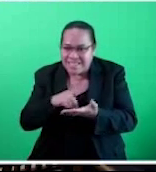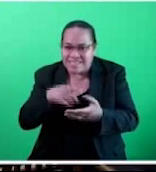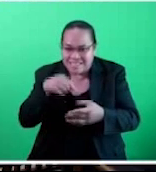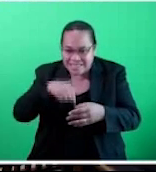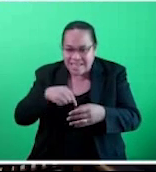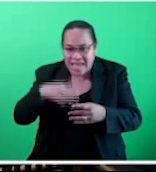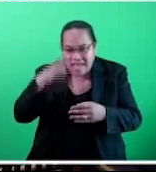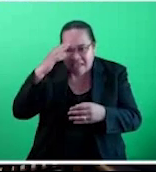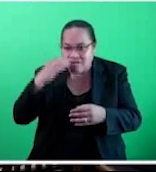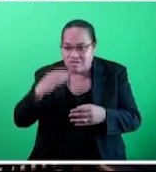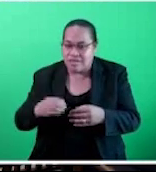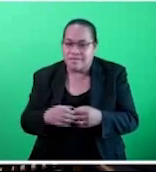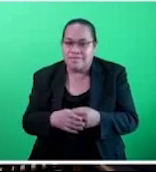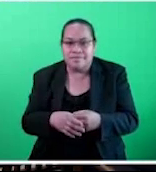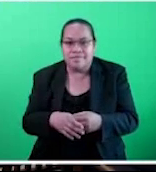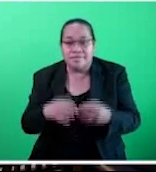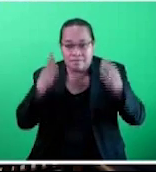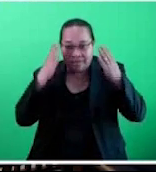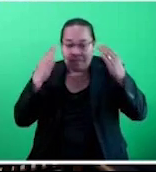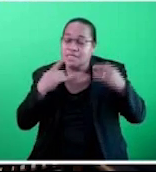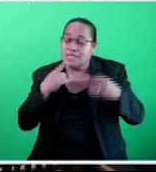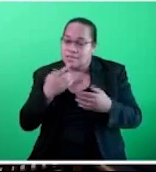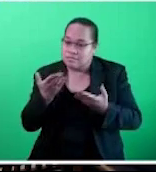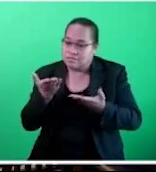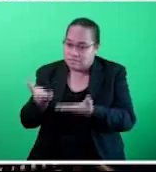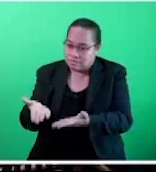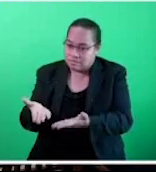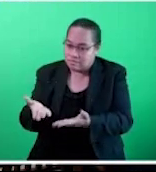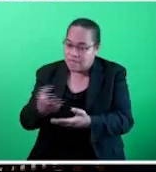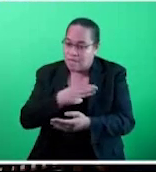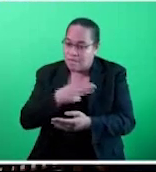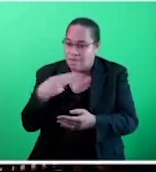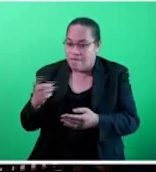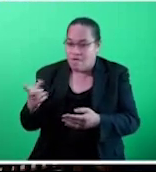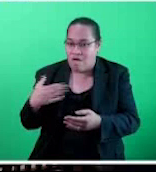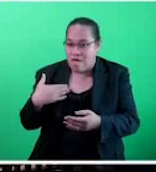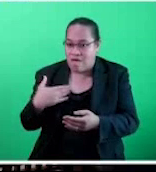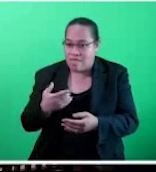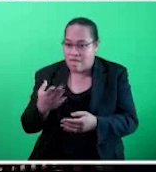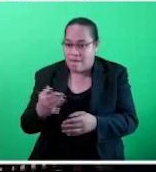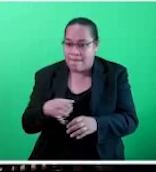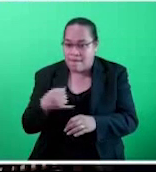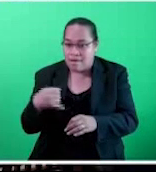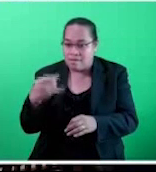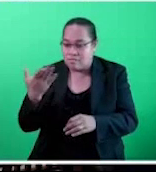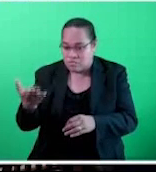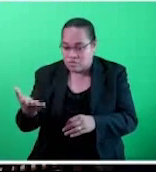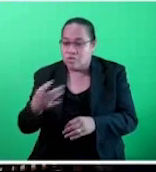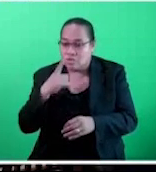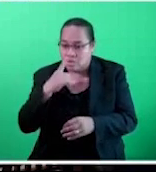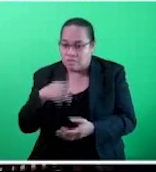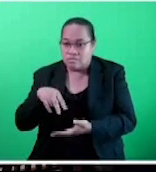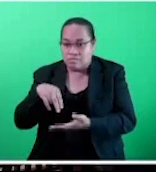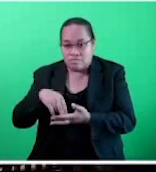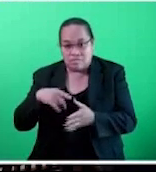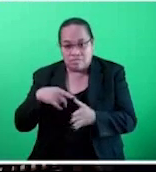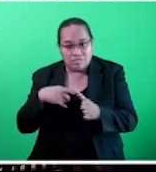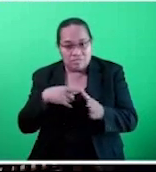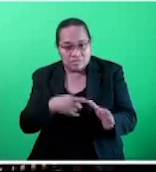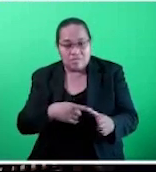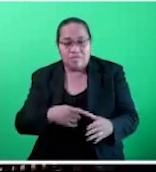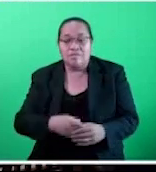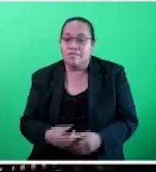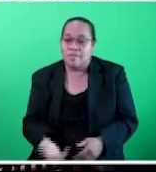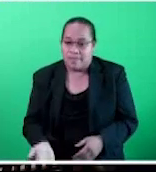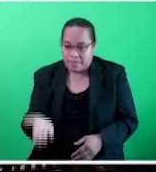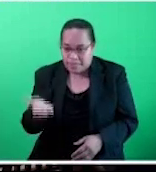I give the floor to the Minister of Health and Medical Services, the Honourable Dr. Ifereimi Waqainabete. You have the